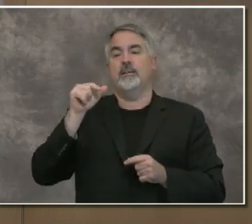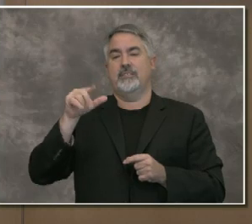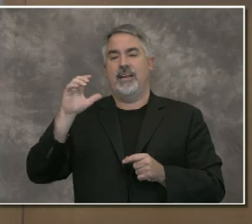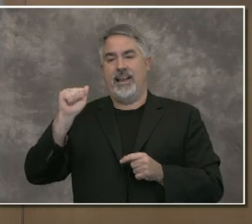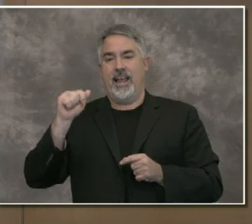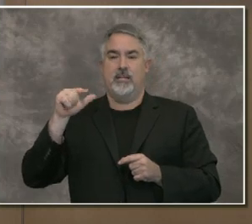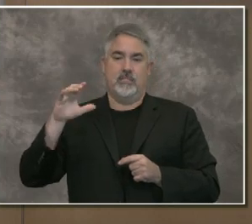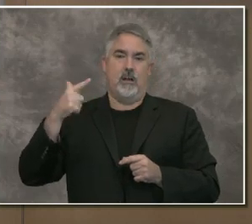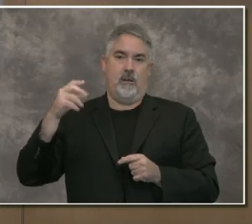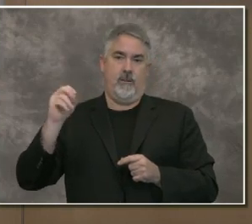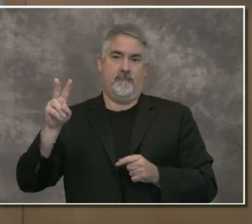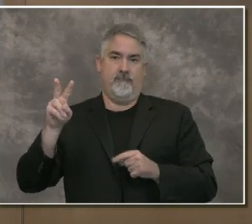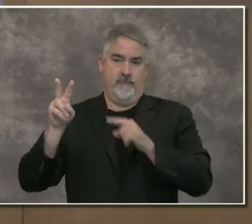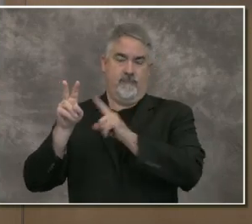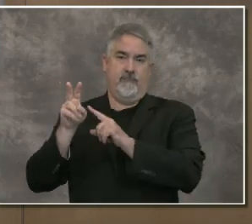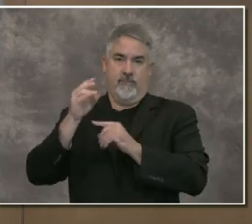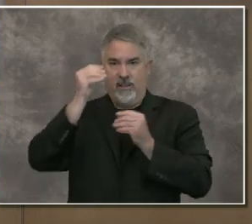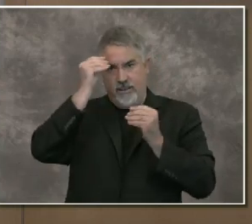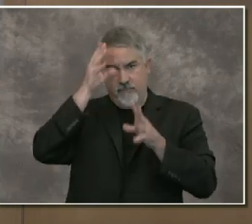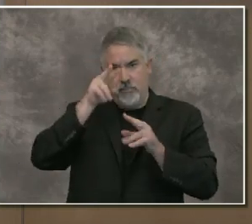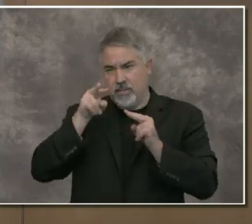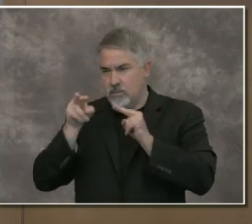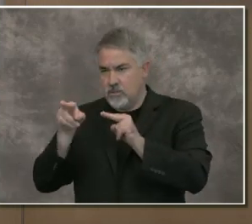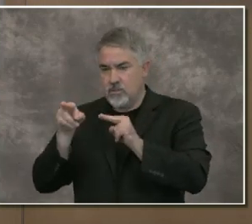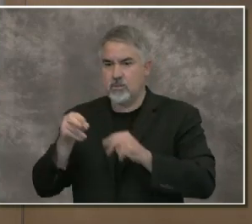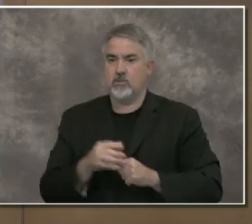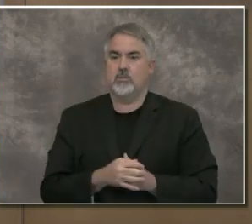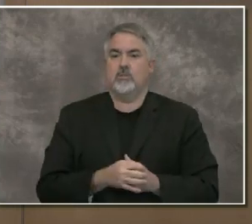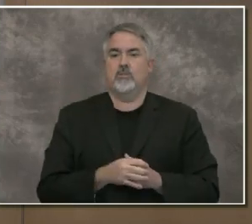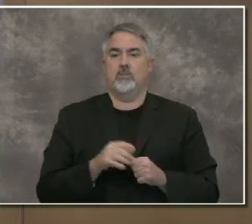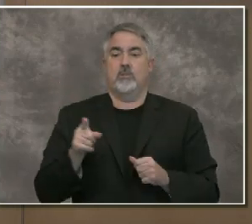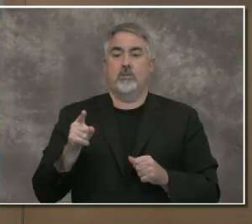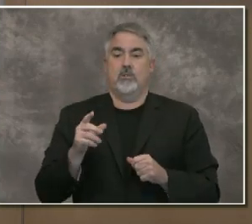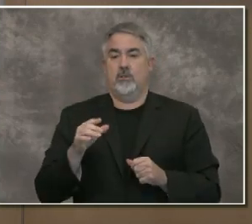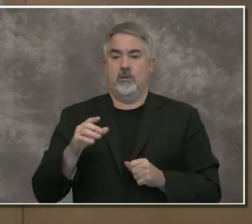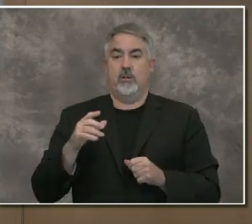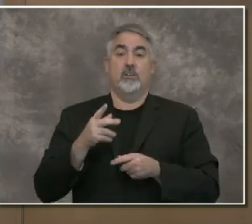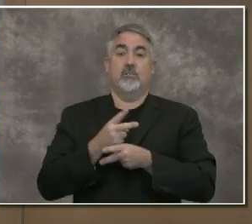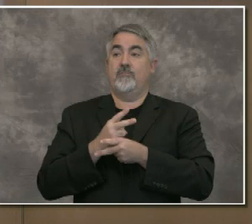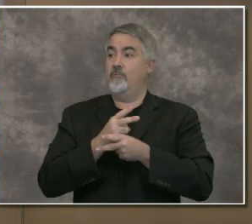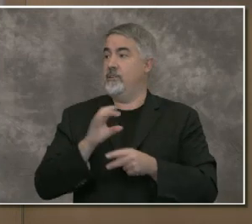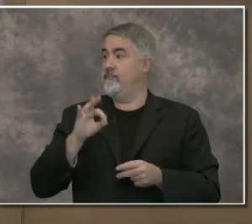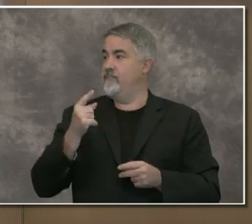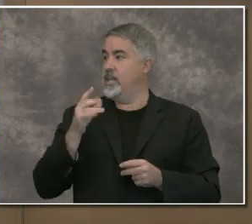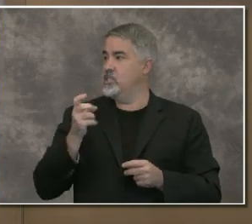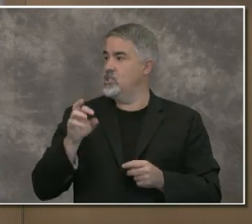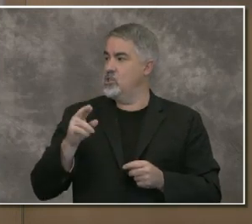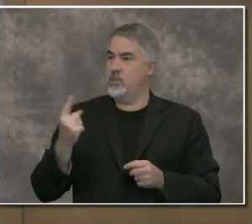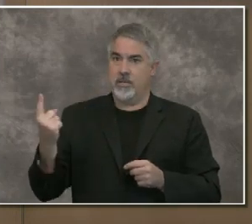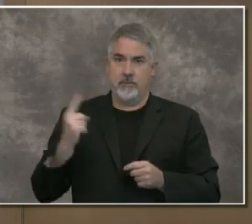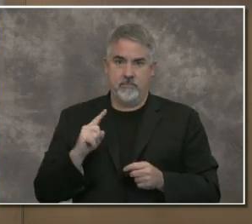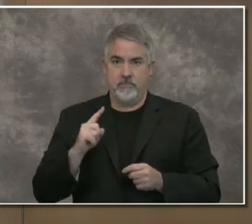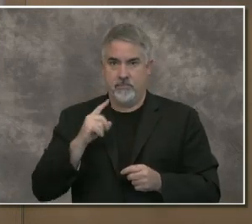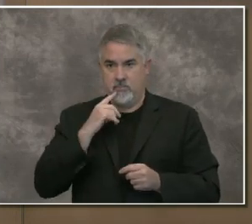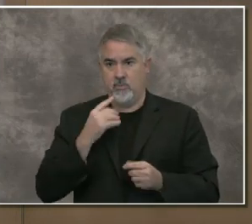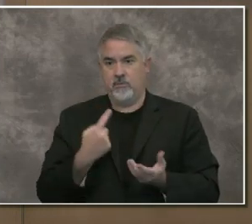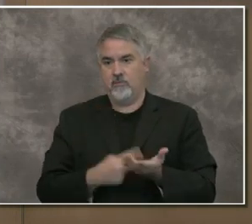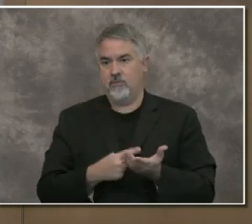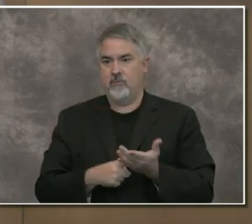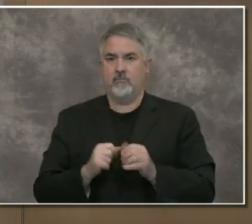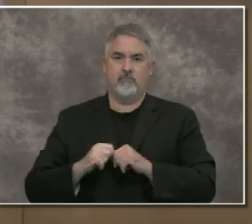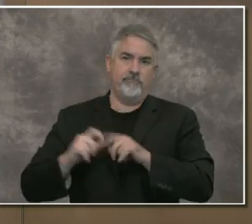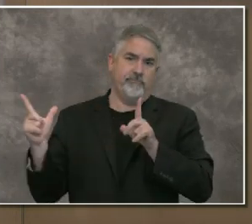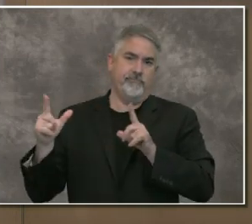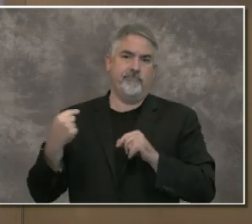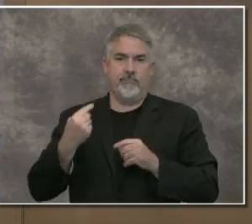Now today we're going to be hearing from Supervisor Fletcher, who's going to go over the numbers and some charts. He'll be followed by Dr. Wilma Wooten, our